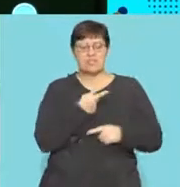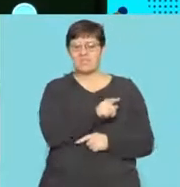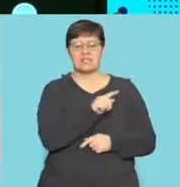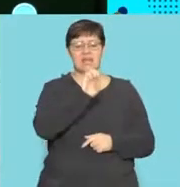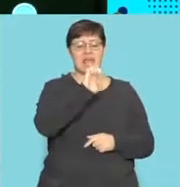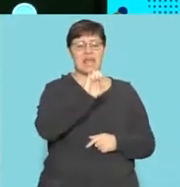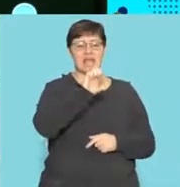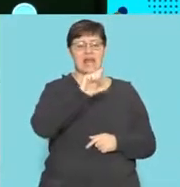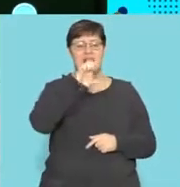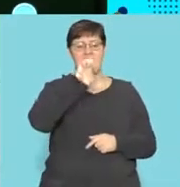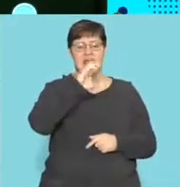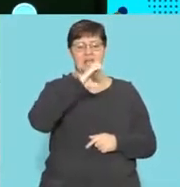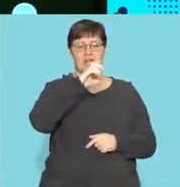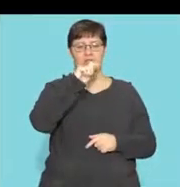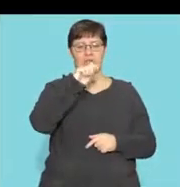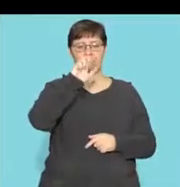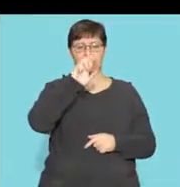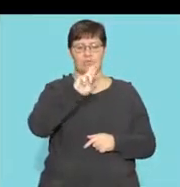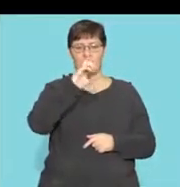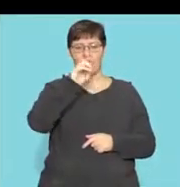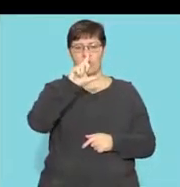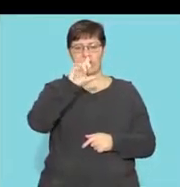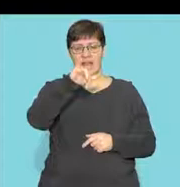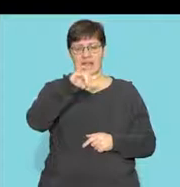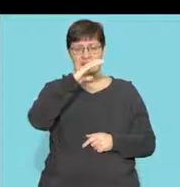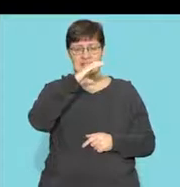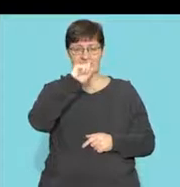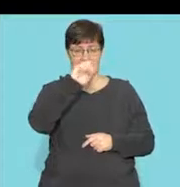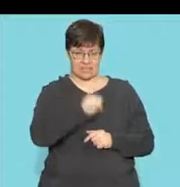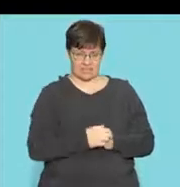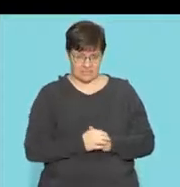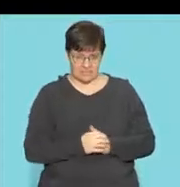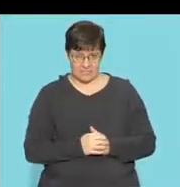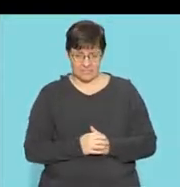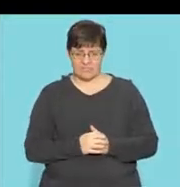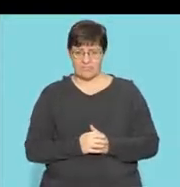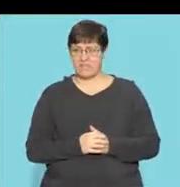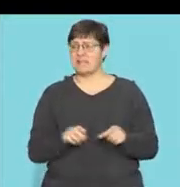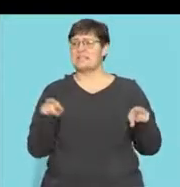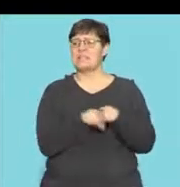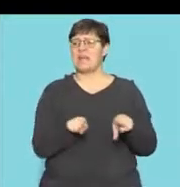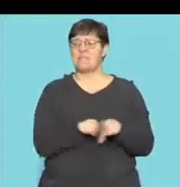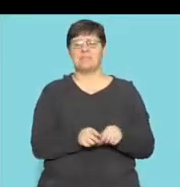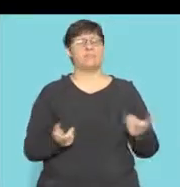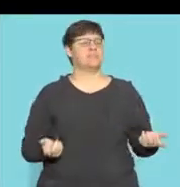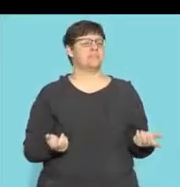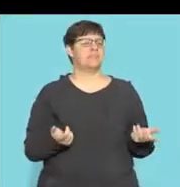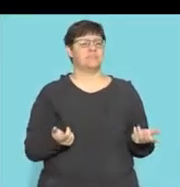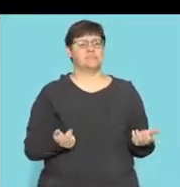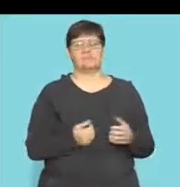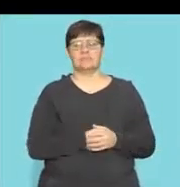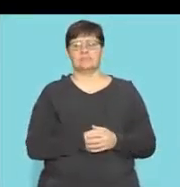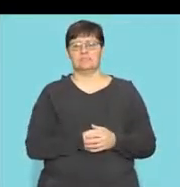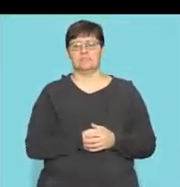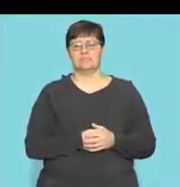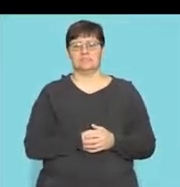is called electrolysis. But let's pick up some of the terms we need to know. So just like we had